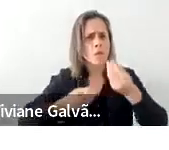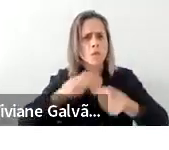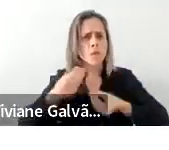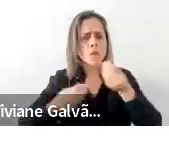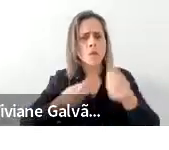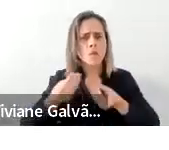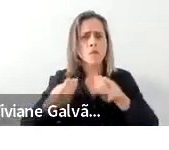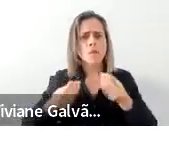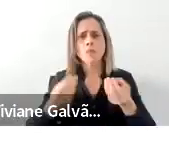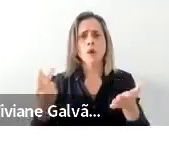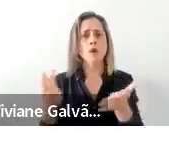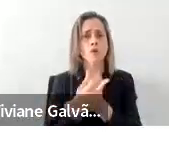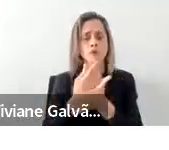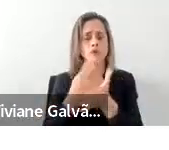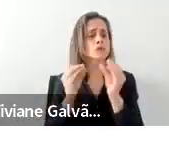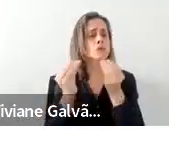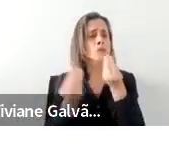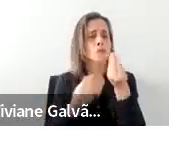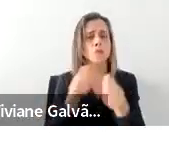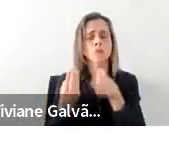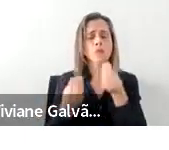particular,